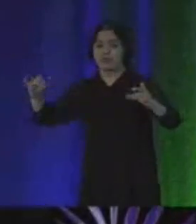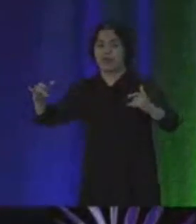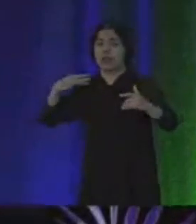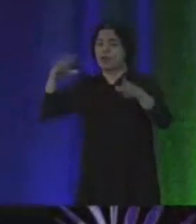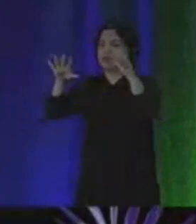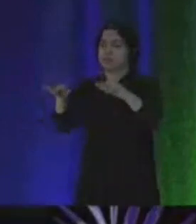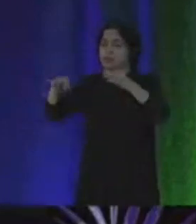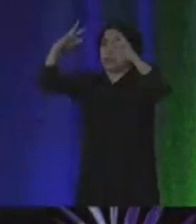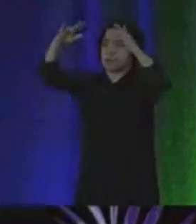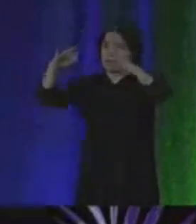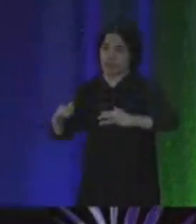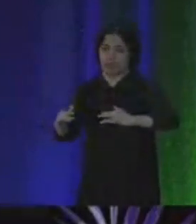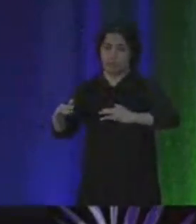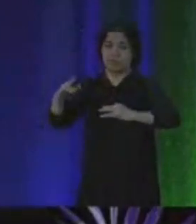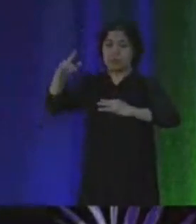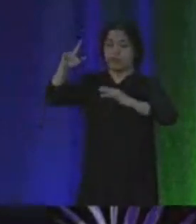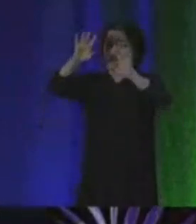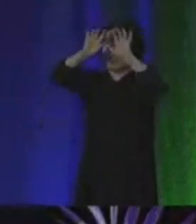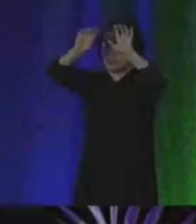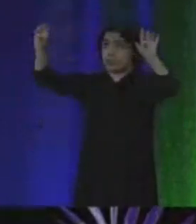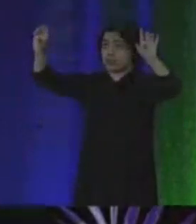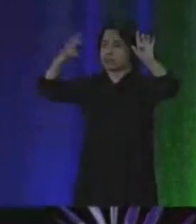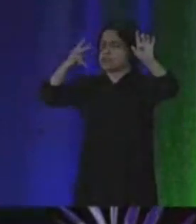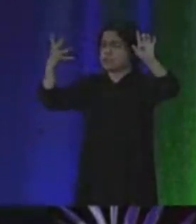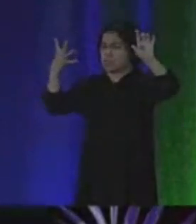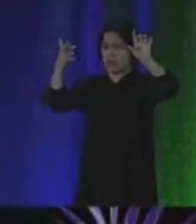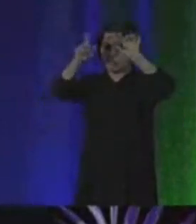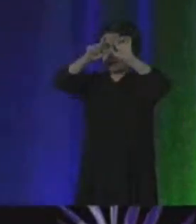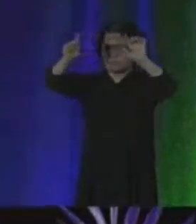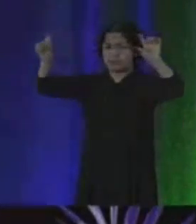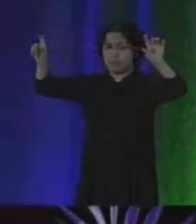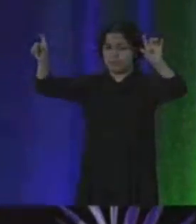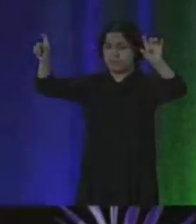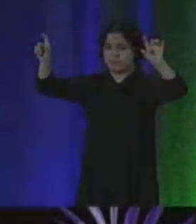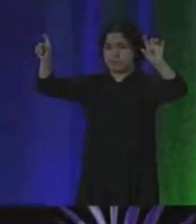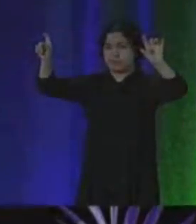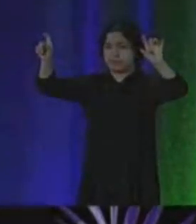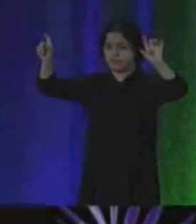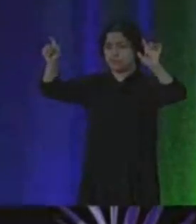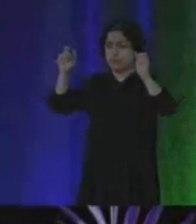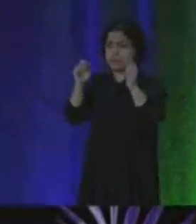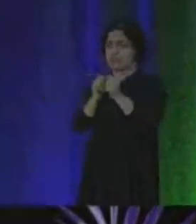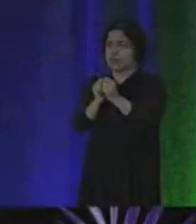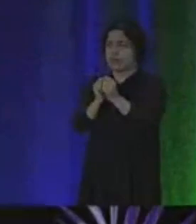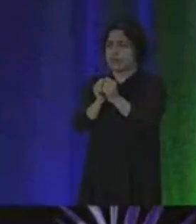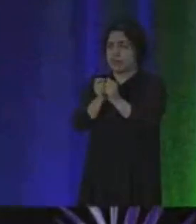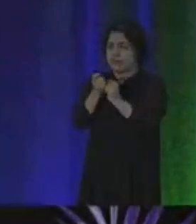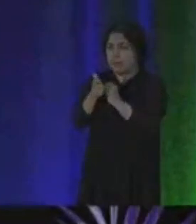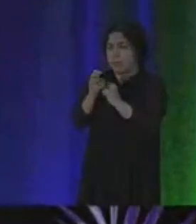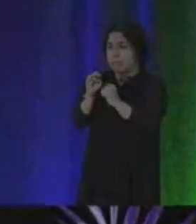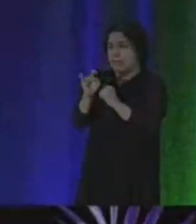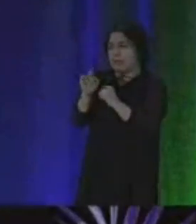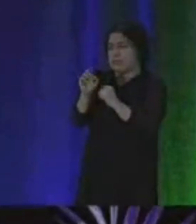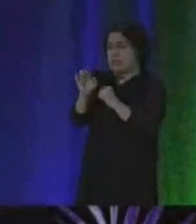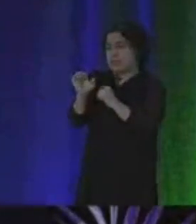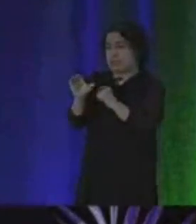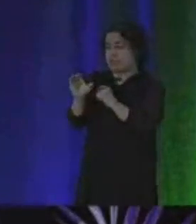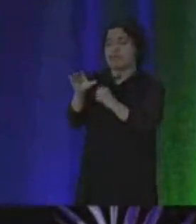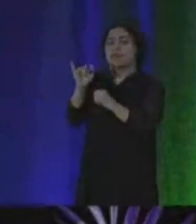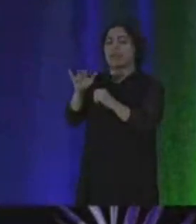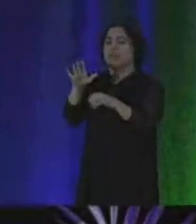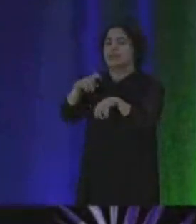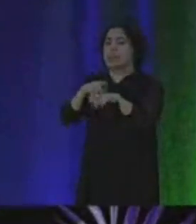this. So what you have up here in this top, right, with the milliseconds, that's your timeline. That's the